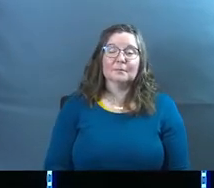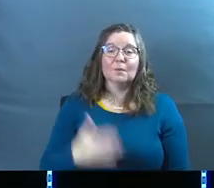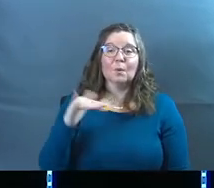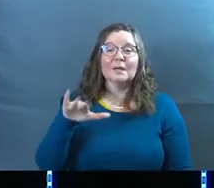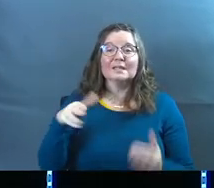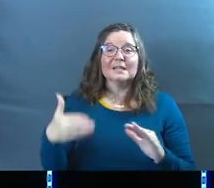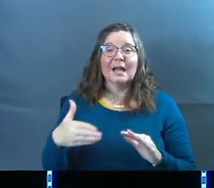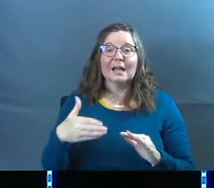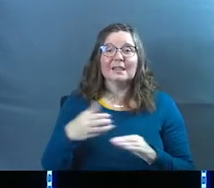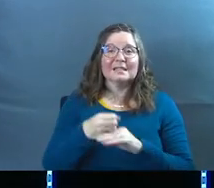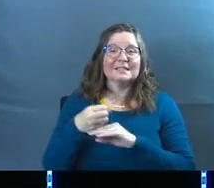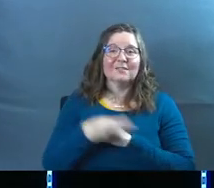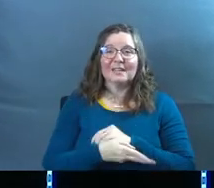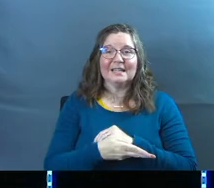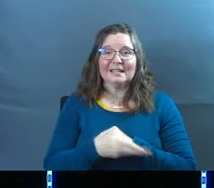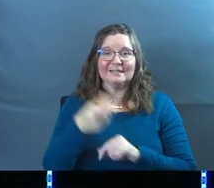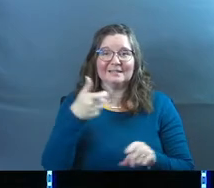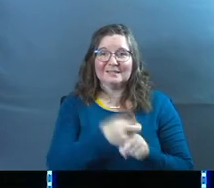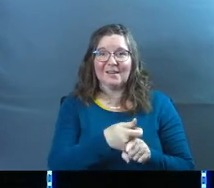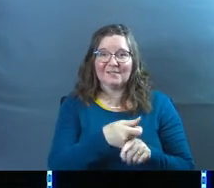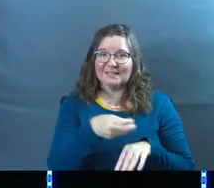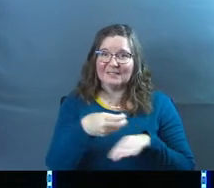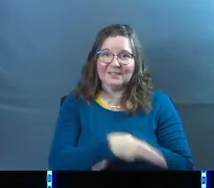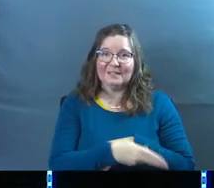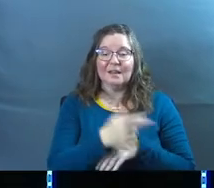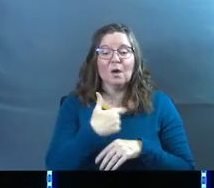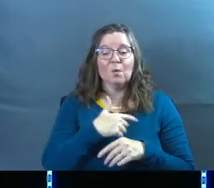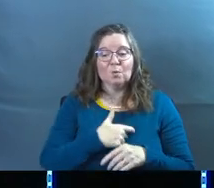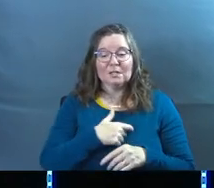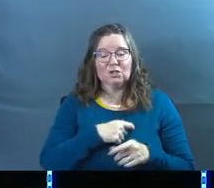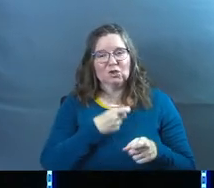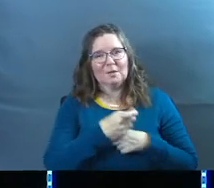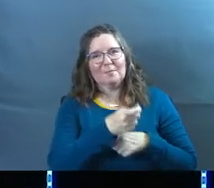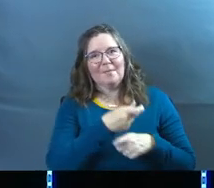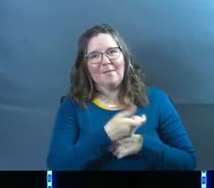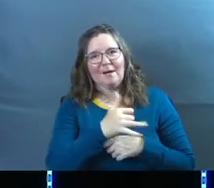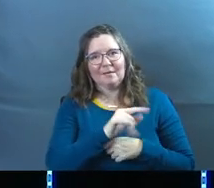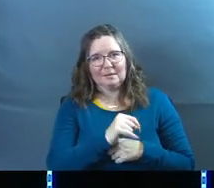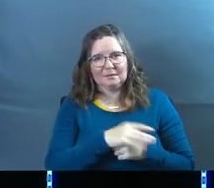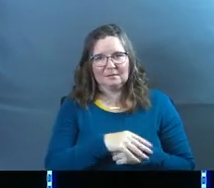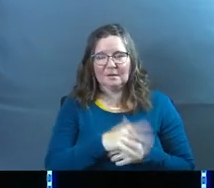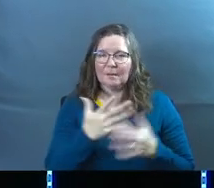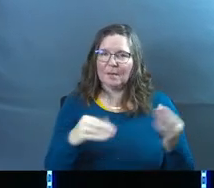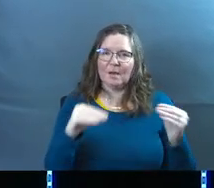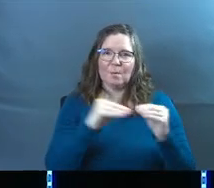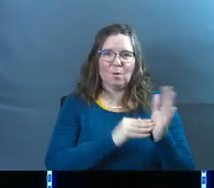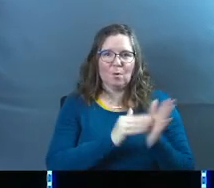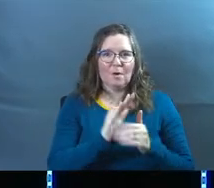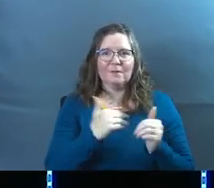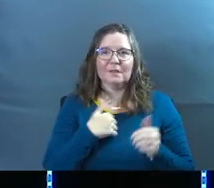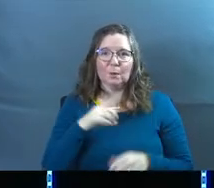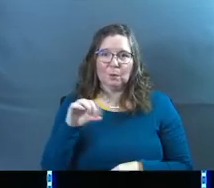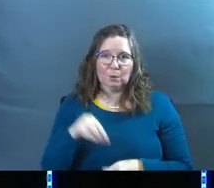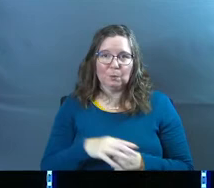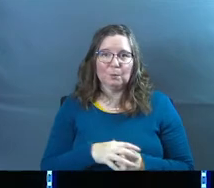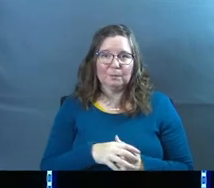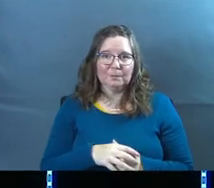Because death is a defeated foe. And we should mock it much more often than we